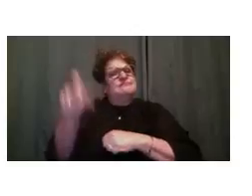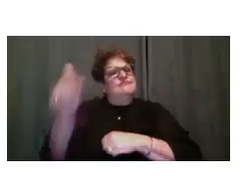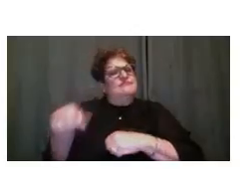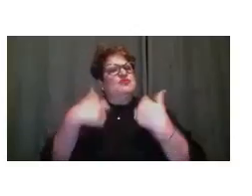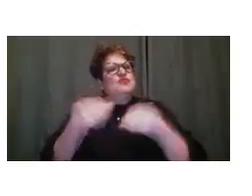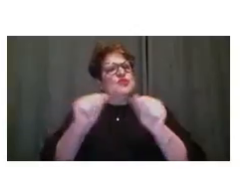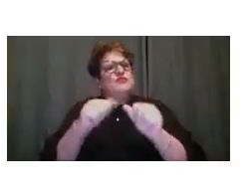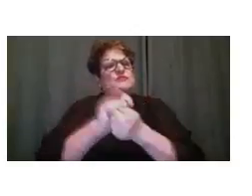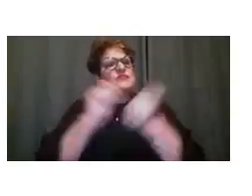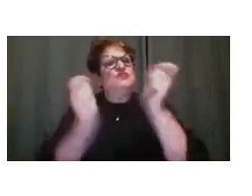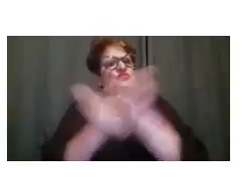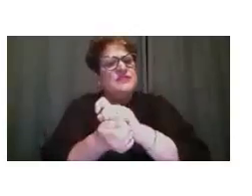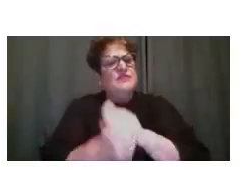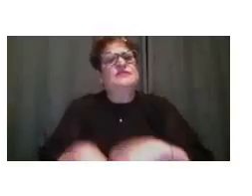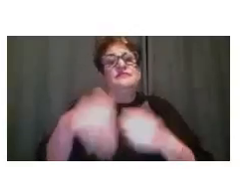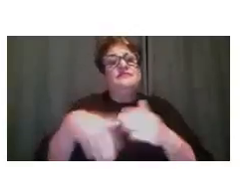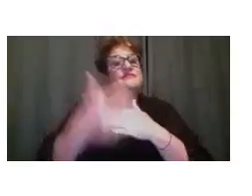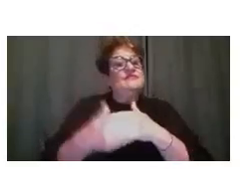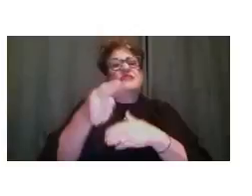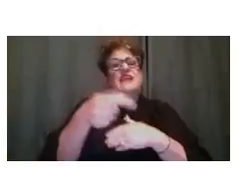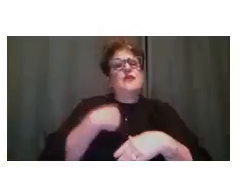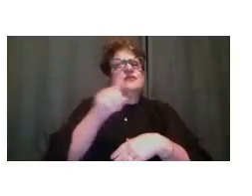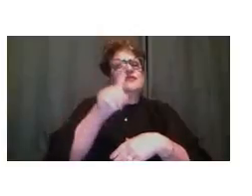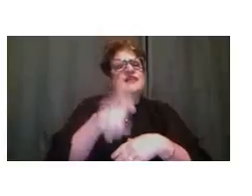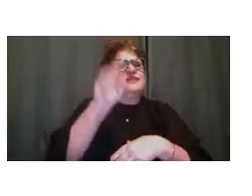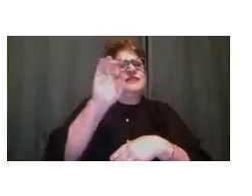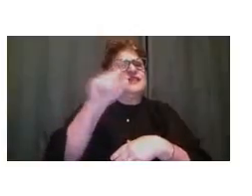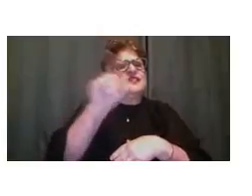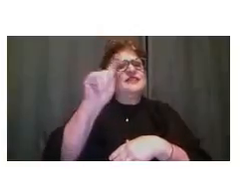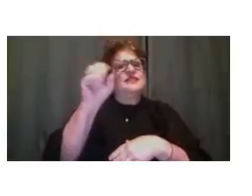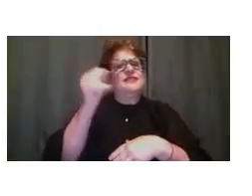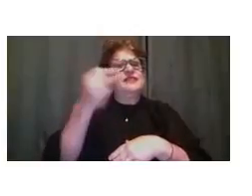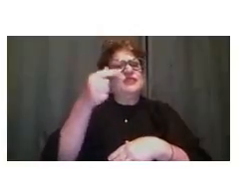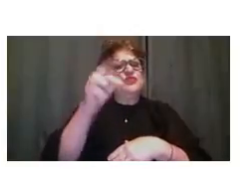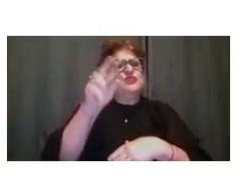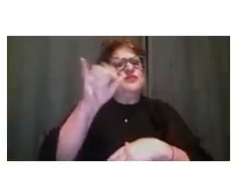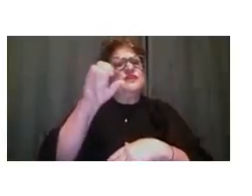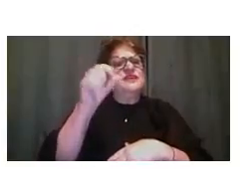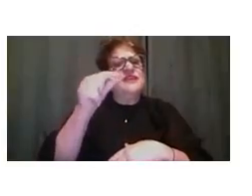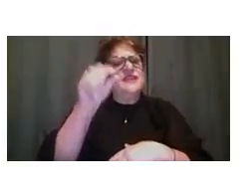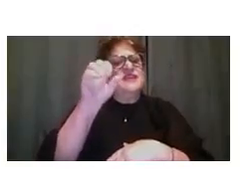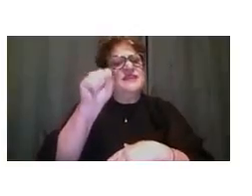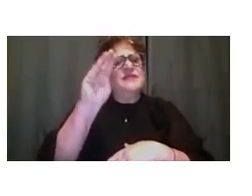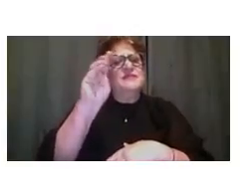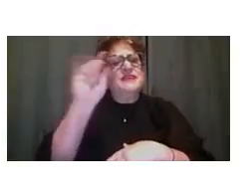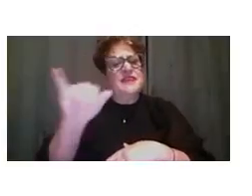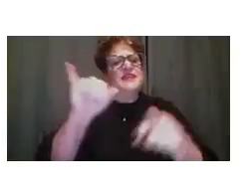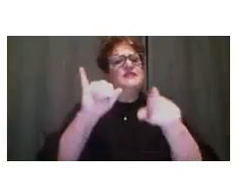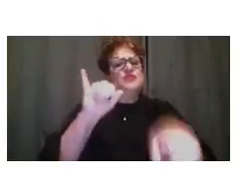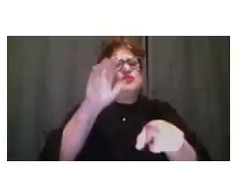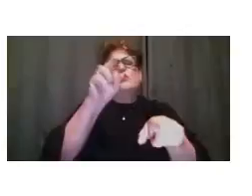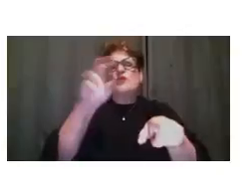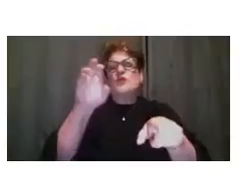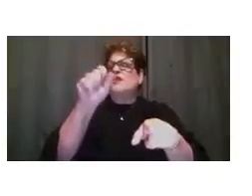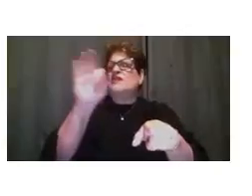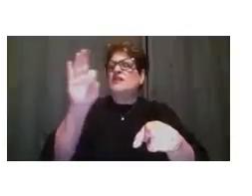slide. I would like to ask Elizabeth Grisby with the ARC of California and Golden Gate Regional Center to now join